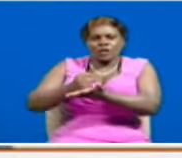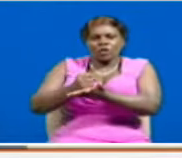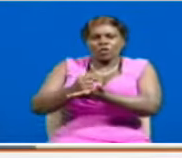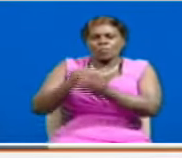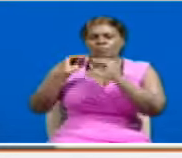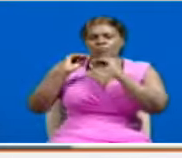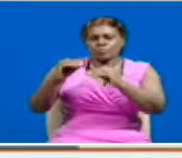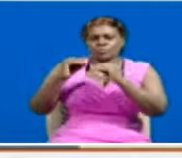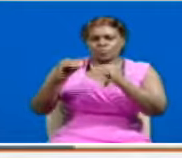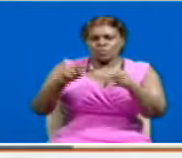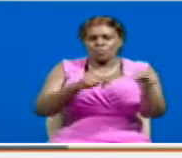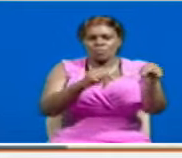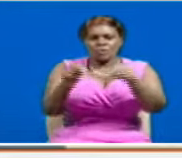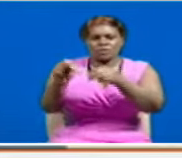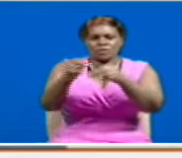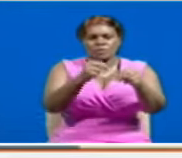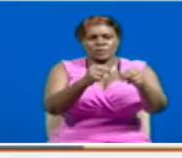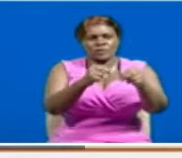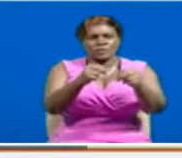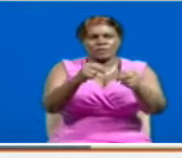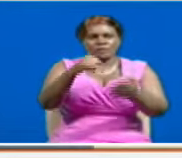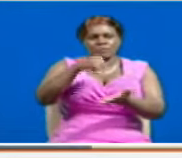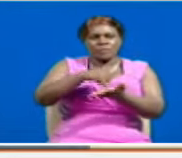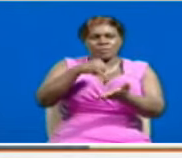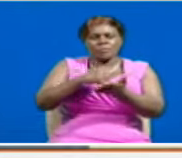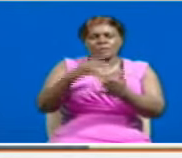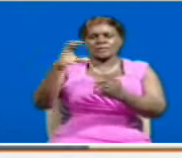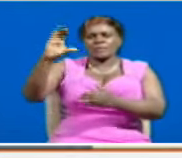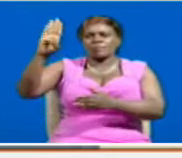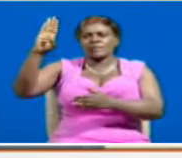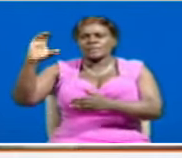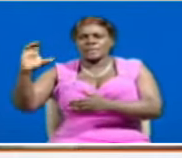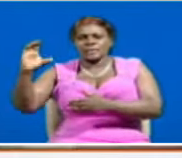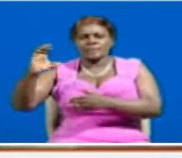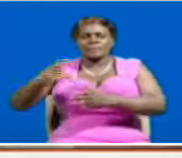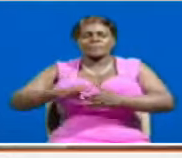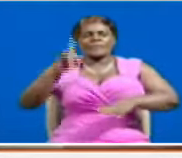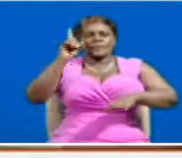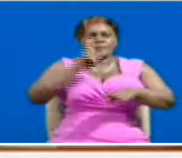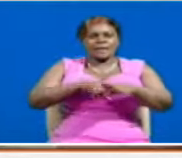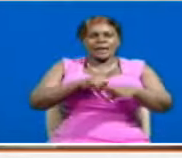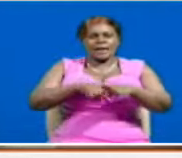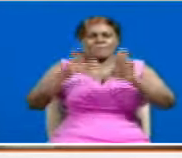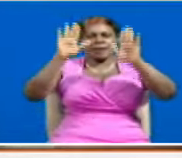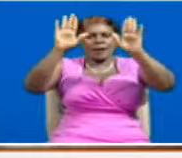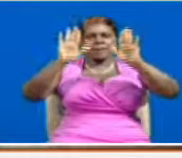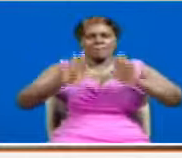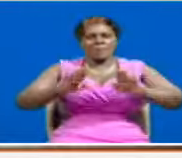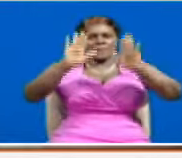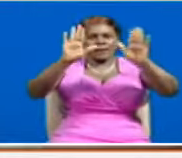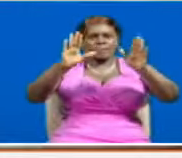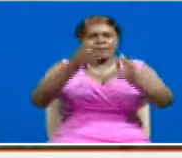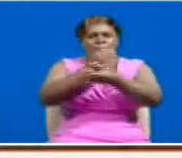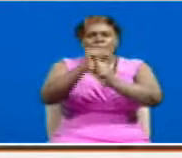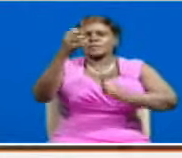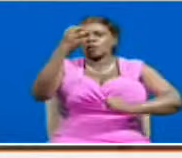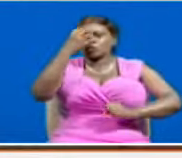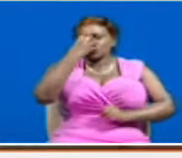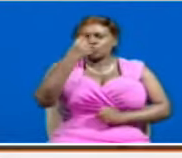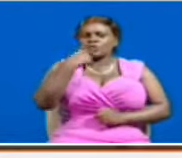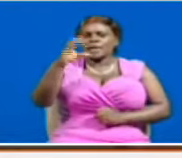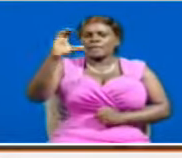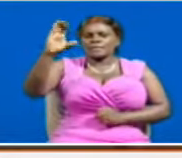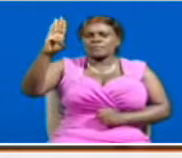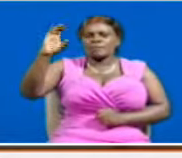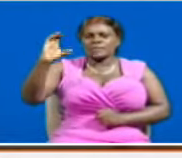teaching methodology that was envisaged under the competency-based curriculum. During the campaign season, President William Ruto observed